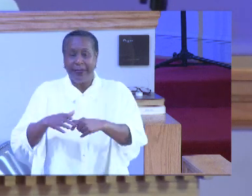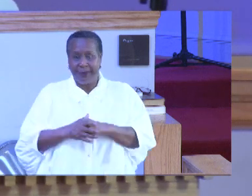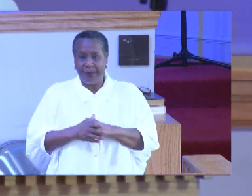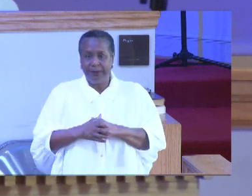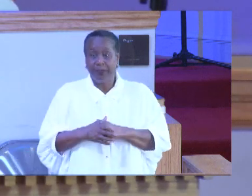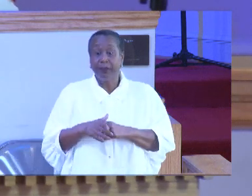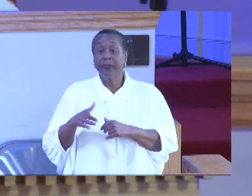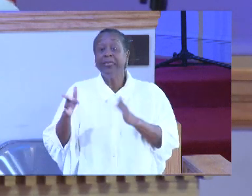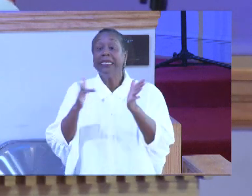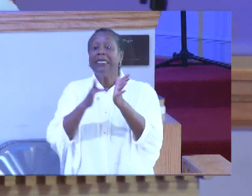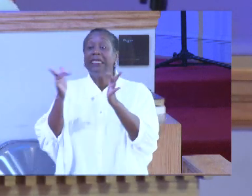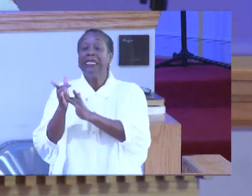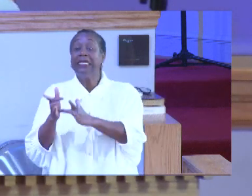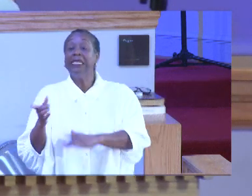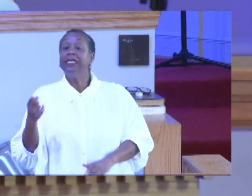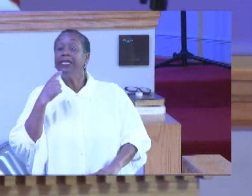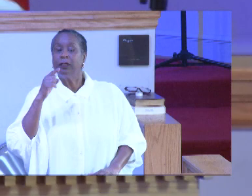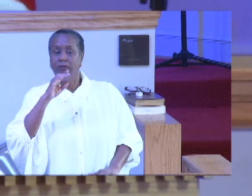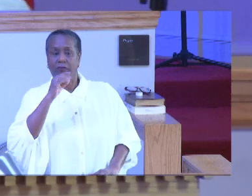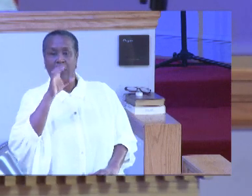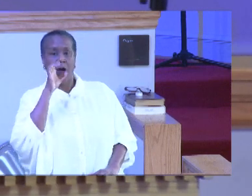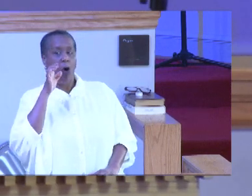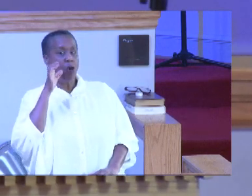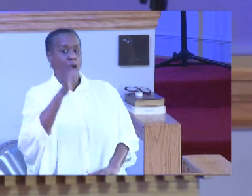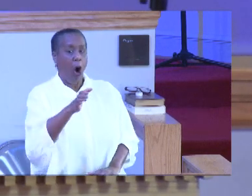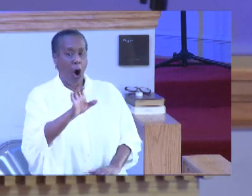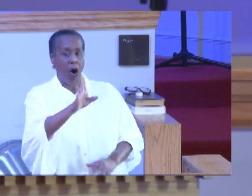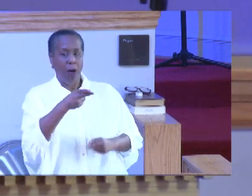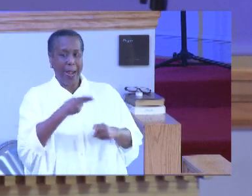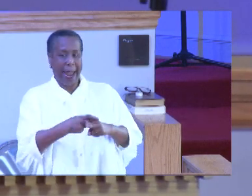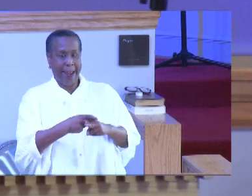He calls her by her name.